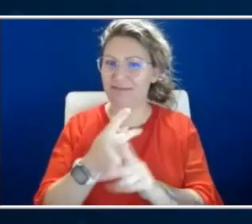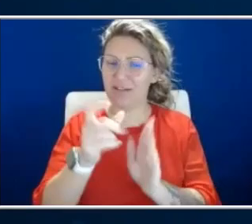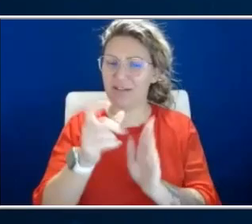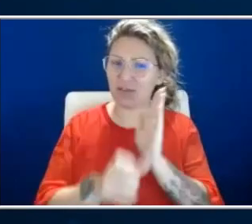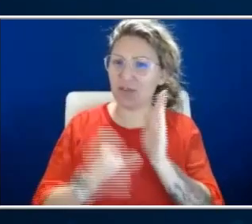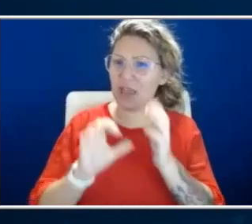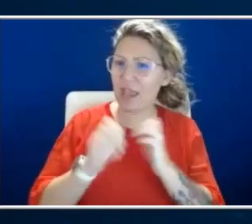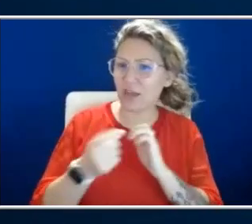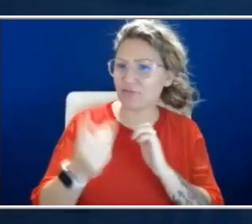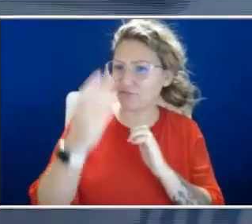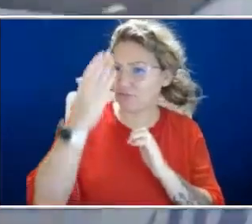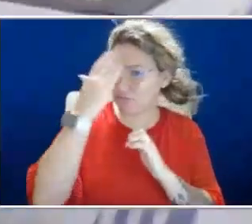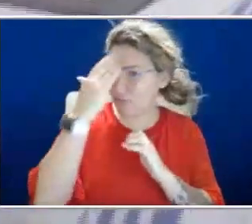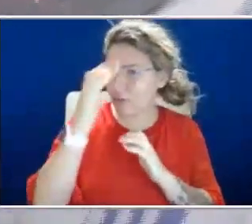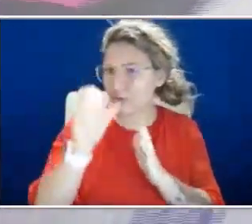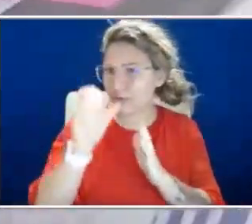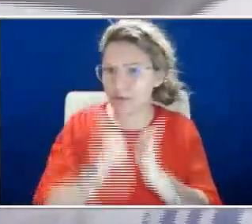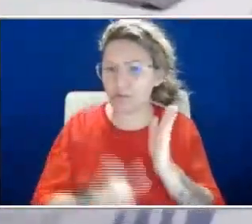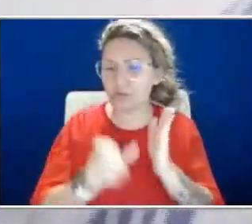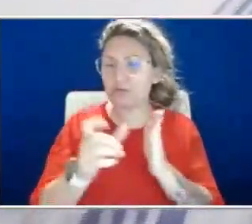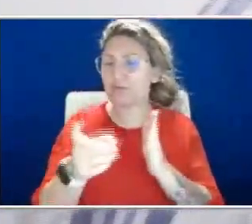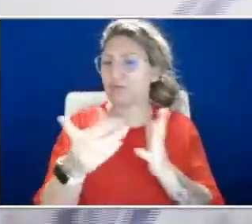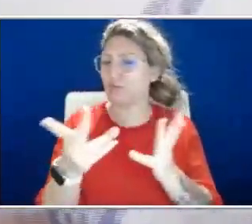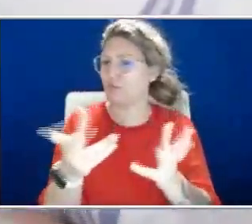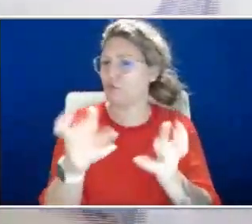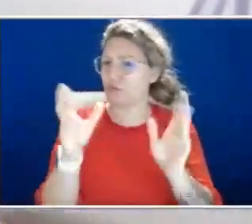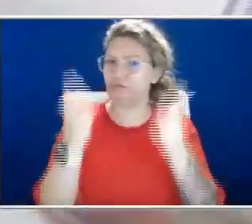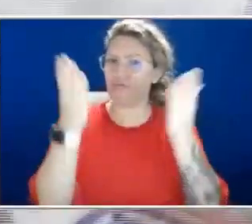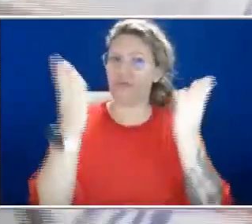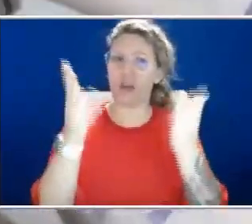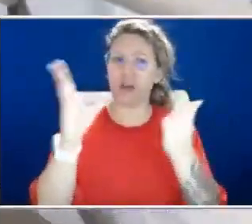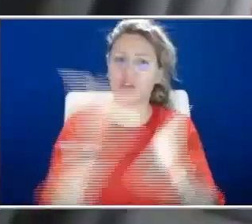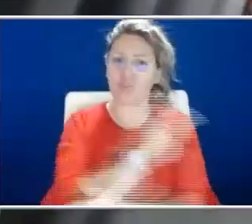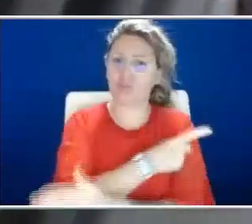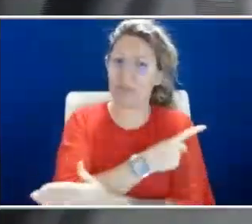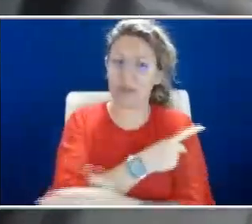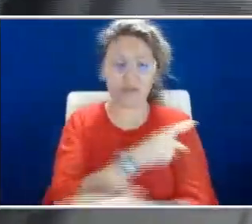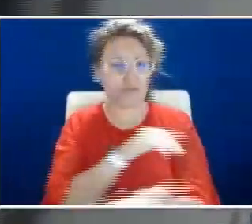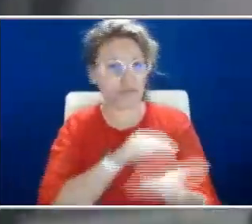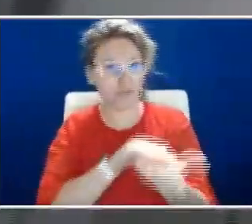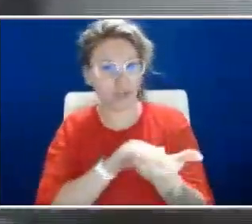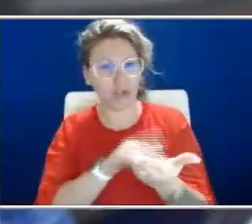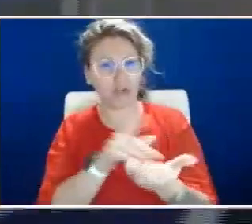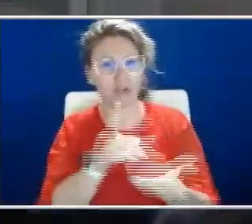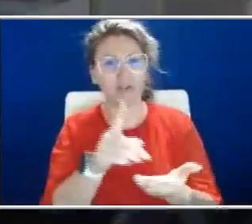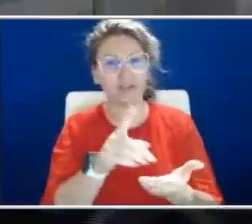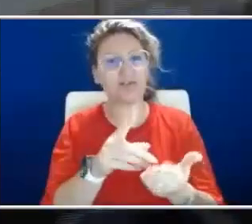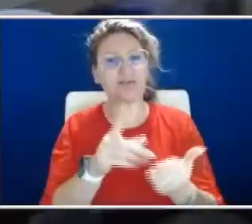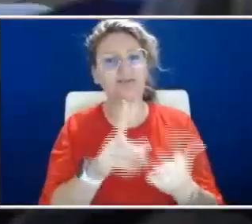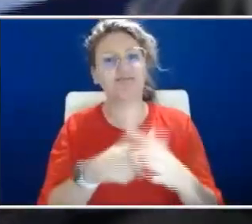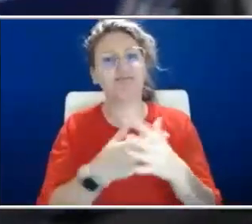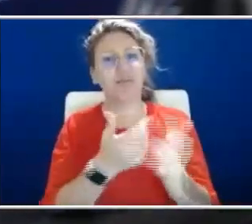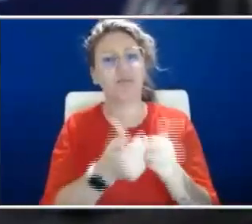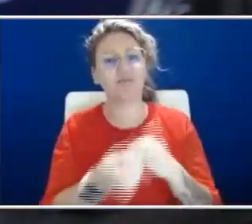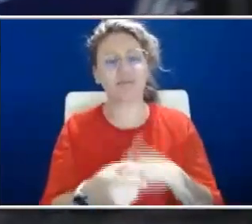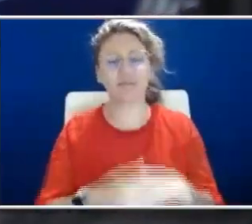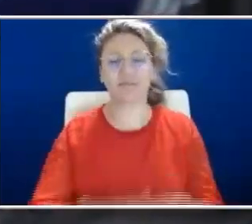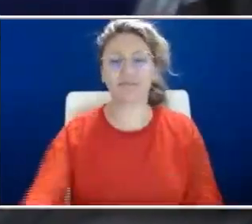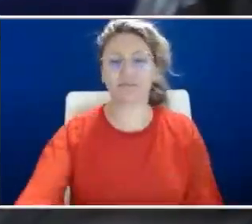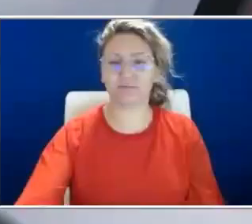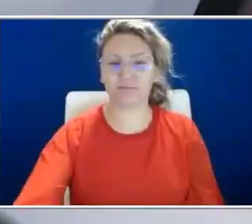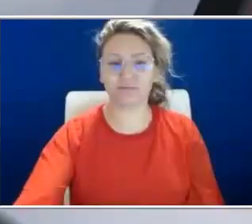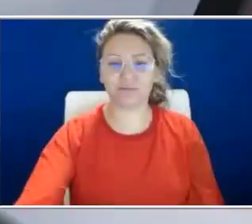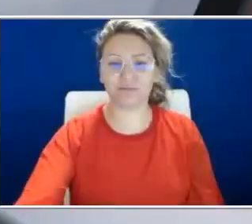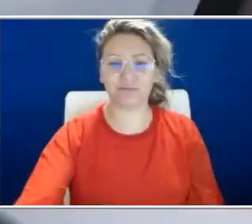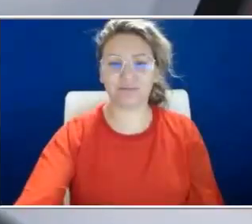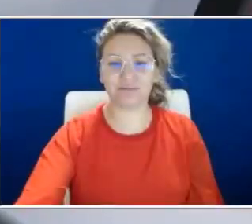was a procedure that you wanted to provide to your patients, doctors? I'll start with Dr. Farmer. I think, in Christie's case,